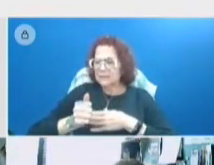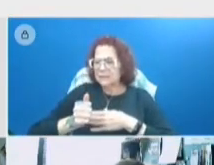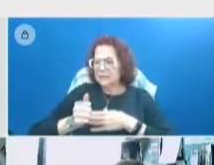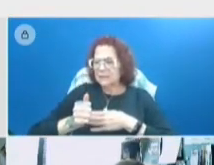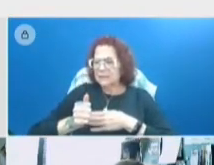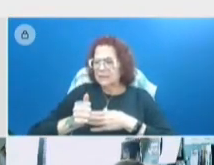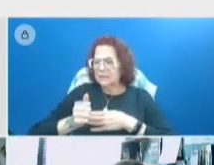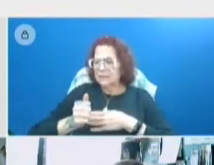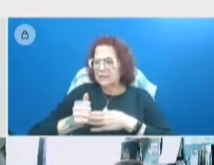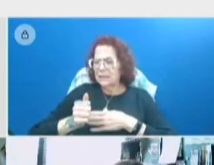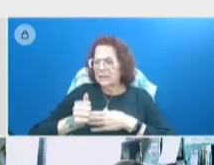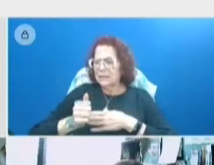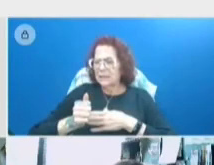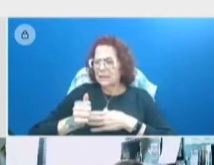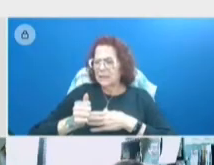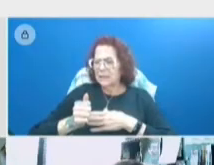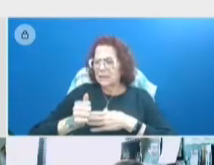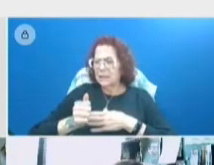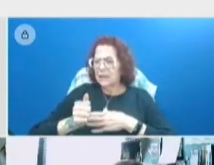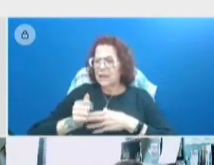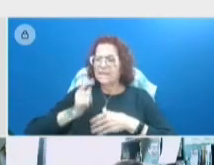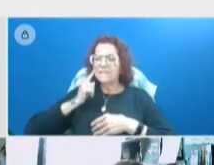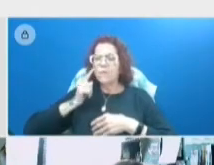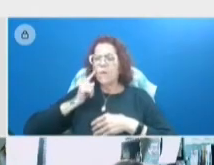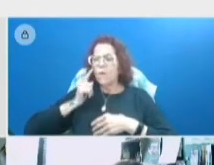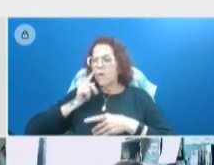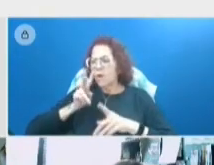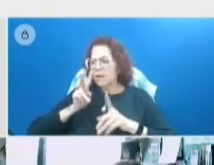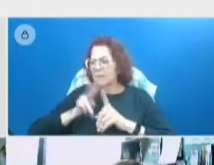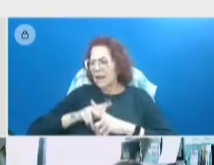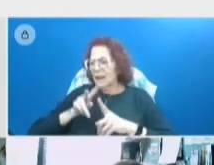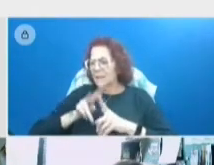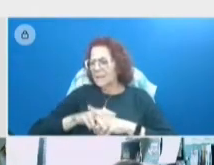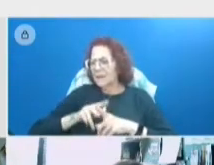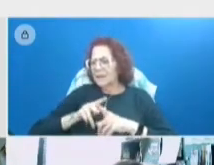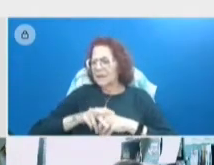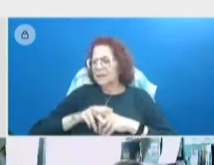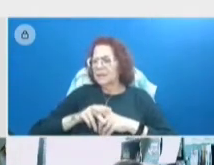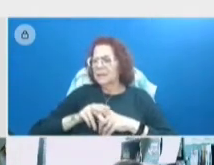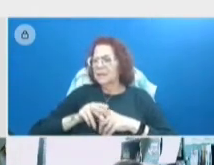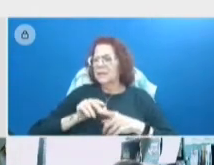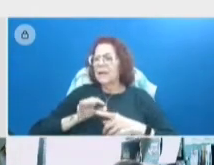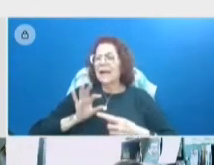assignment in cases of a special election, a primary election,